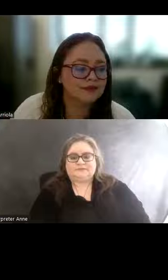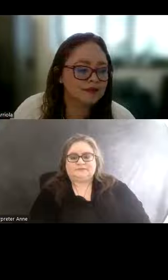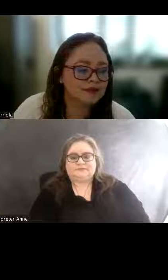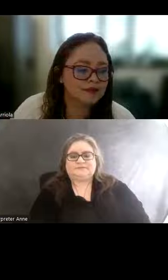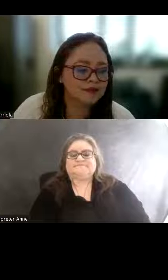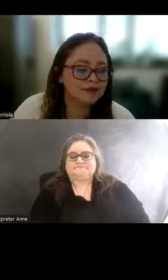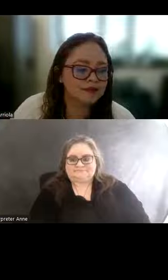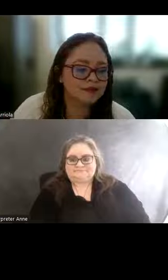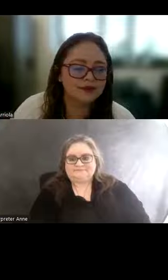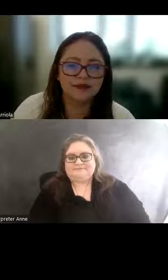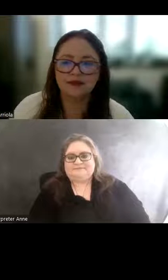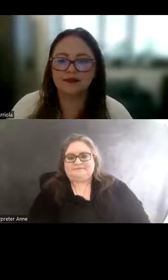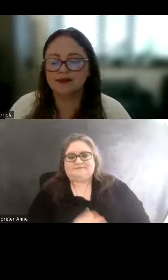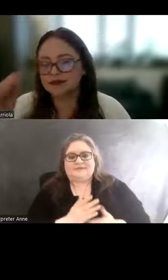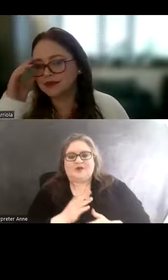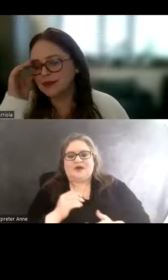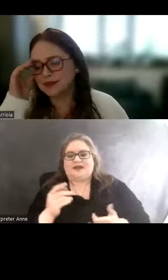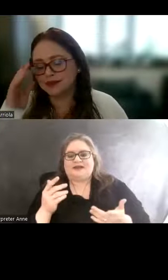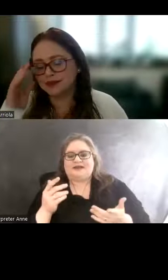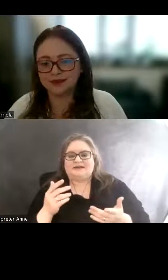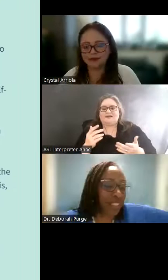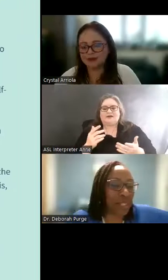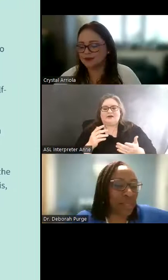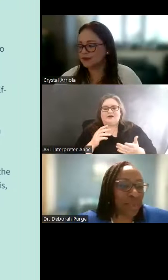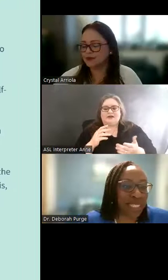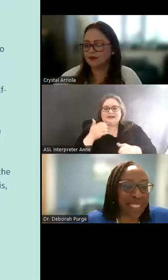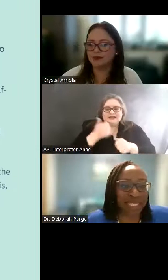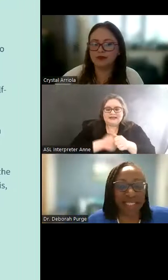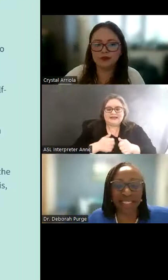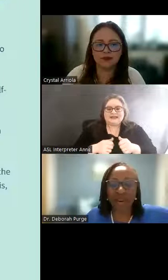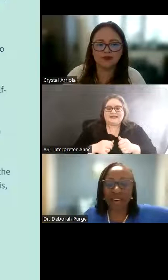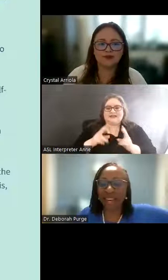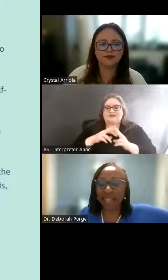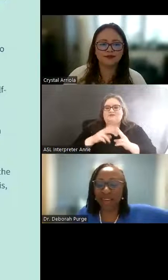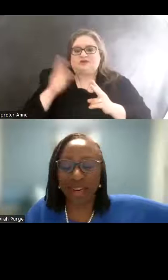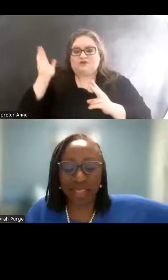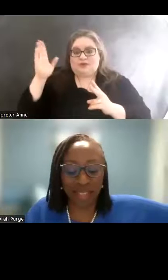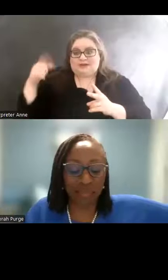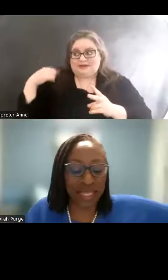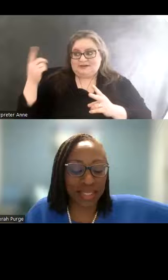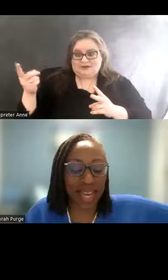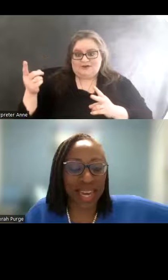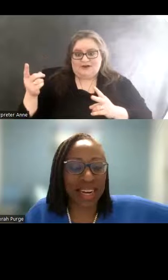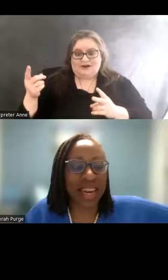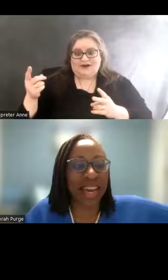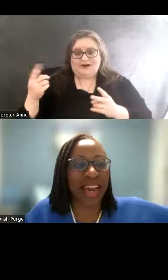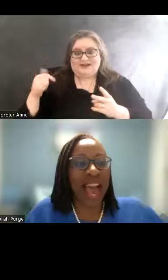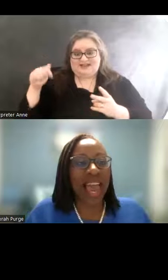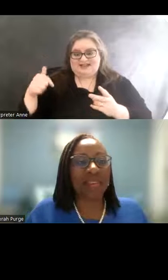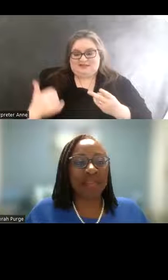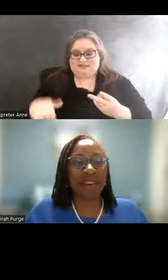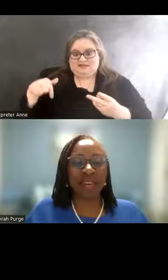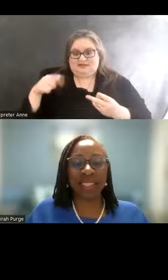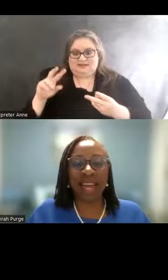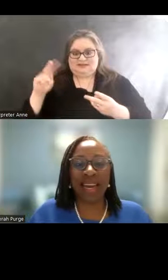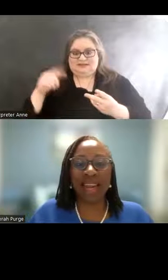All right. So, and every one of the two, in each of the two presentations that we have had so far, this being the second, I have